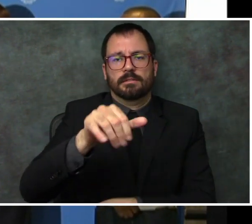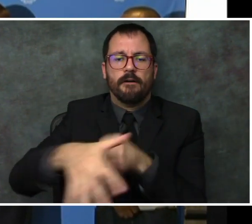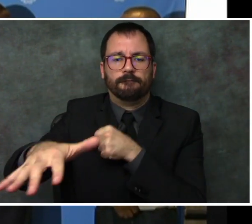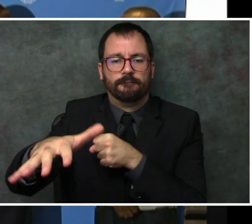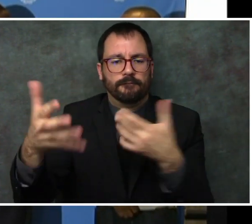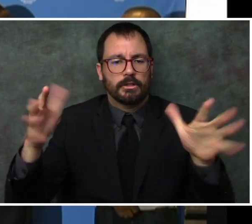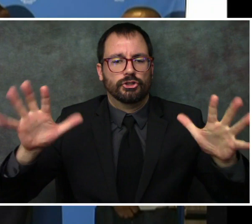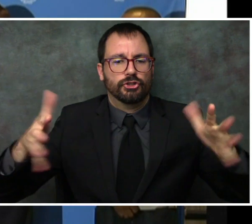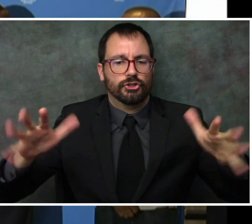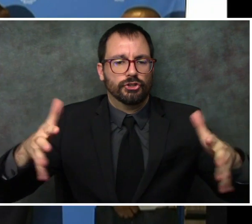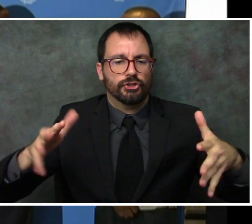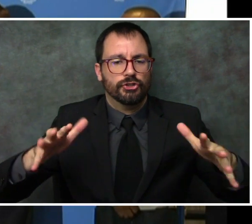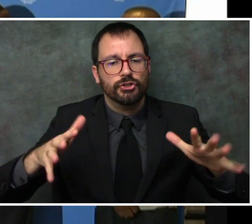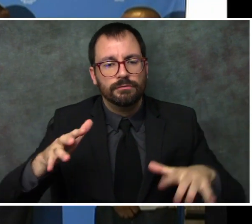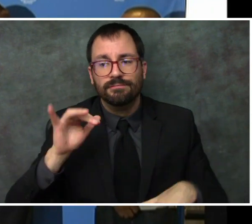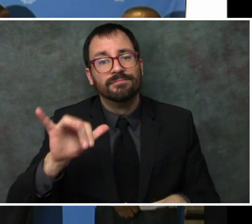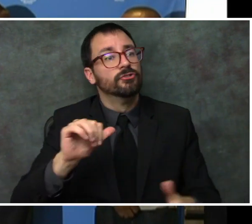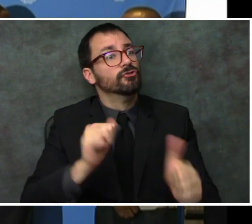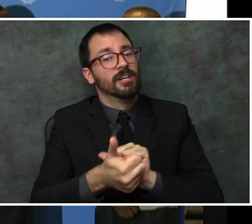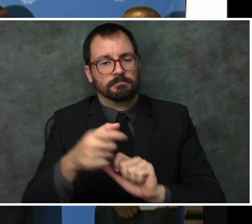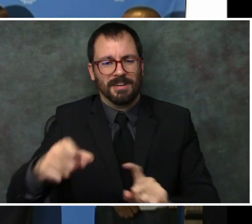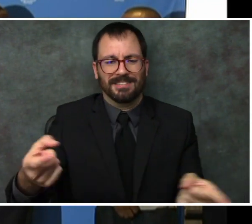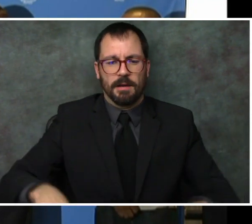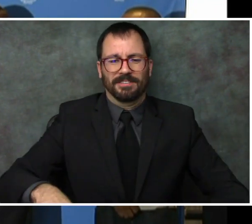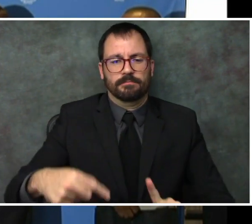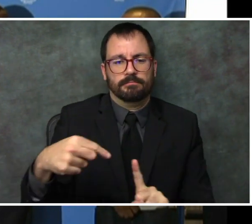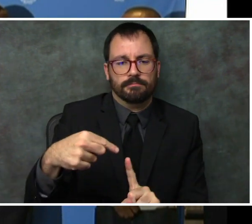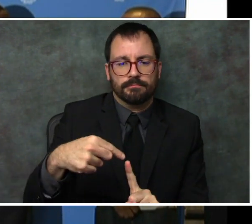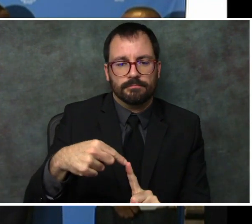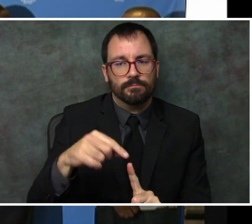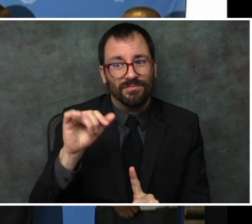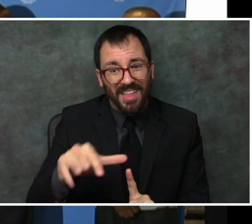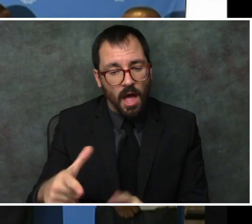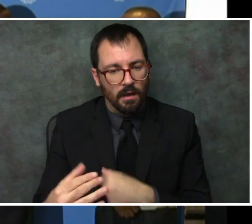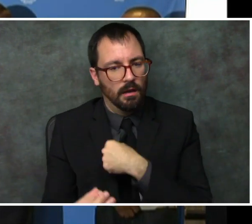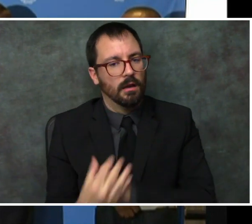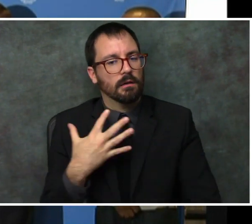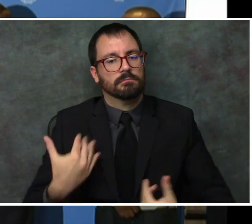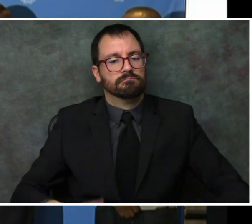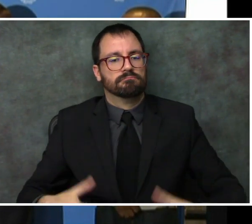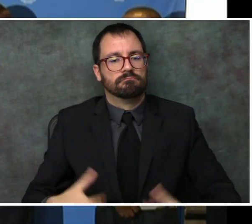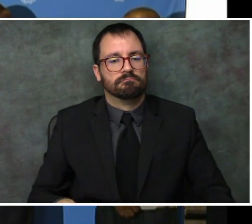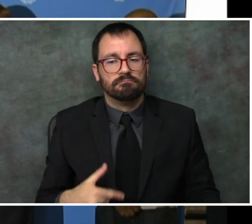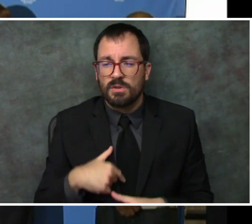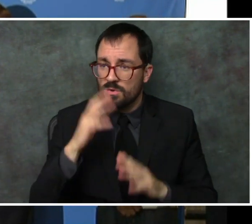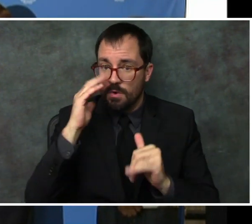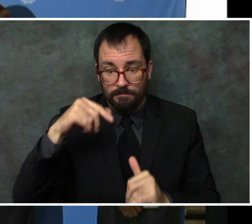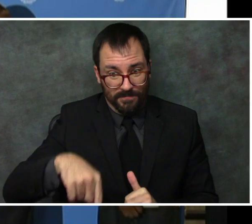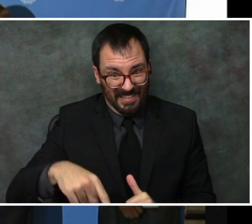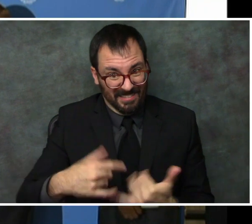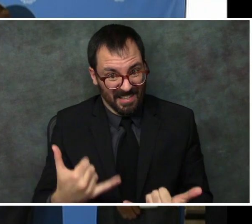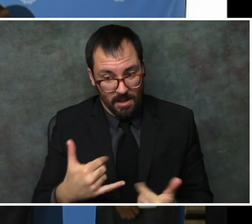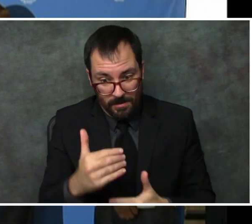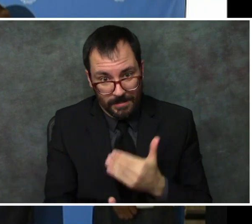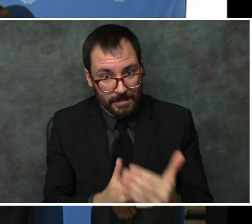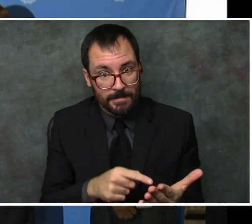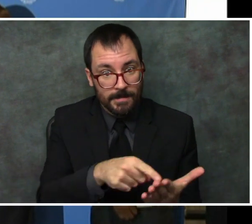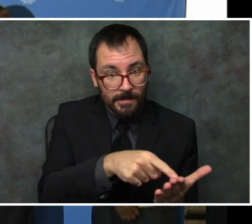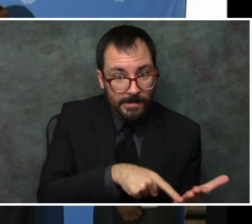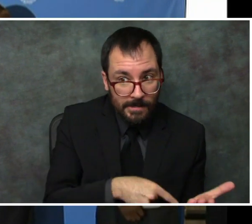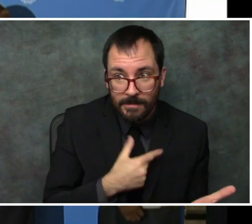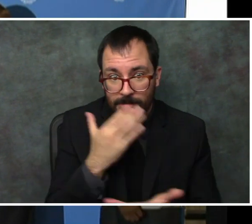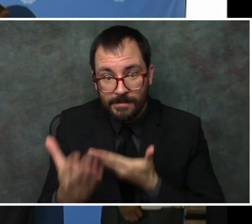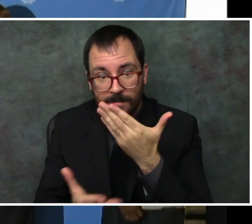streets since June, really saying that enough is enough and that change must come. And so it is